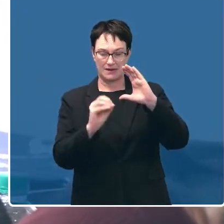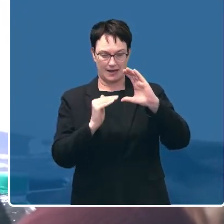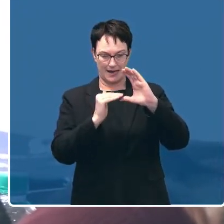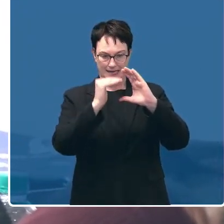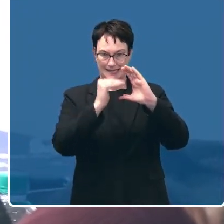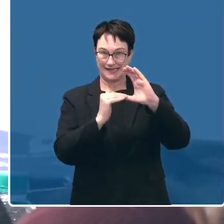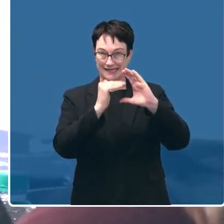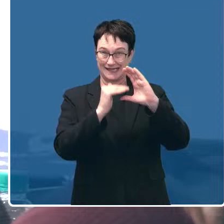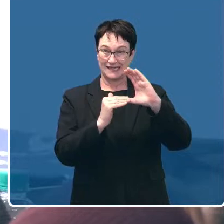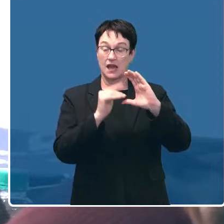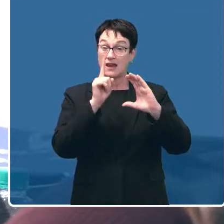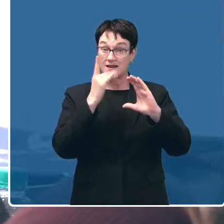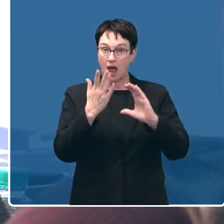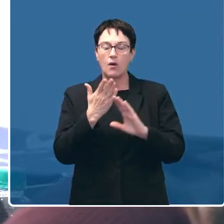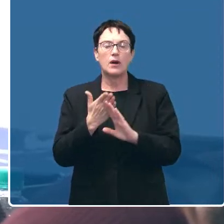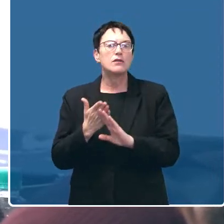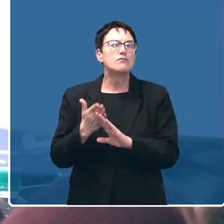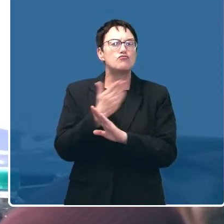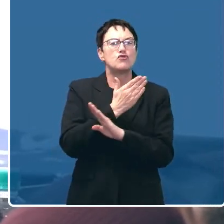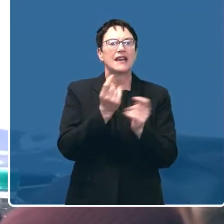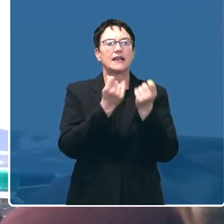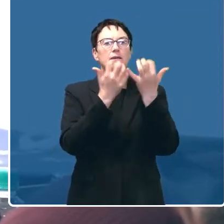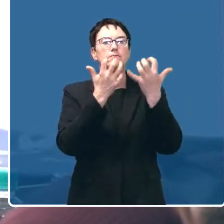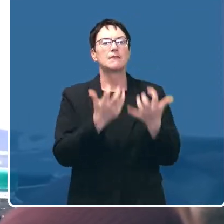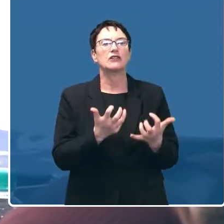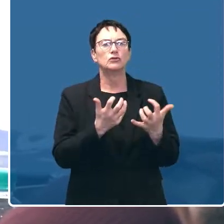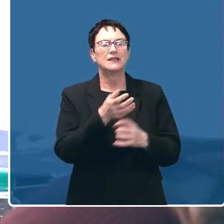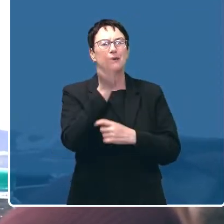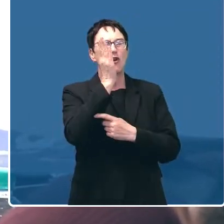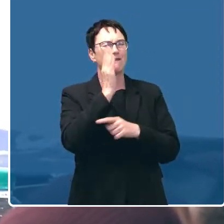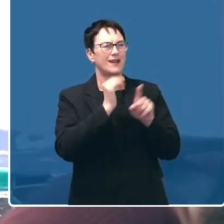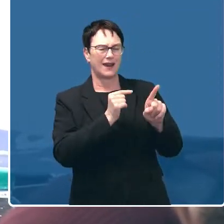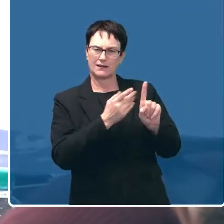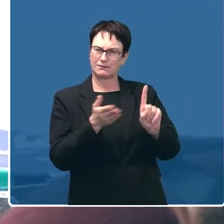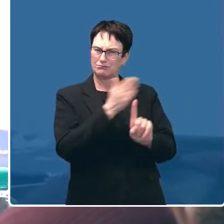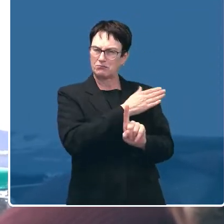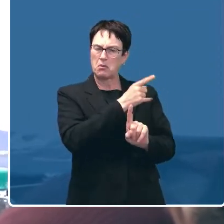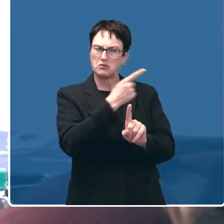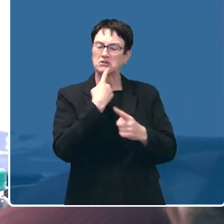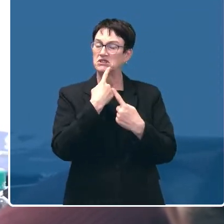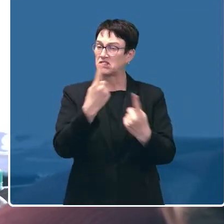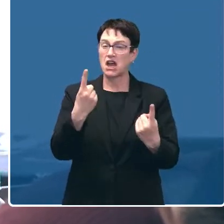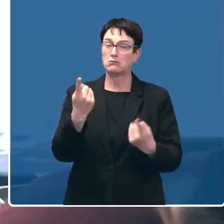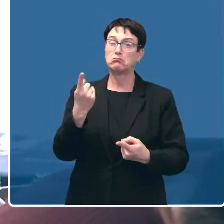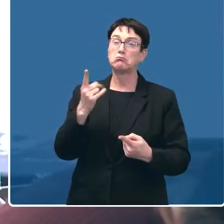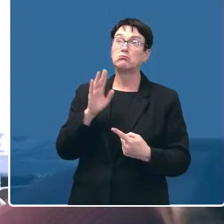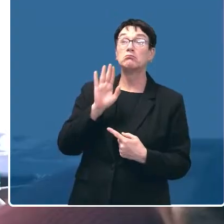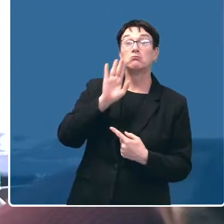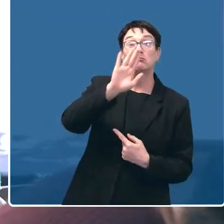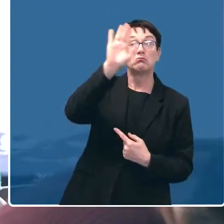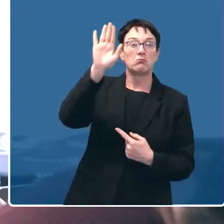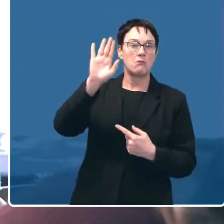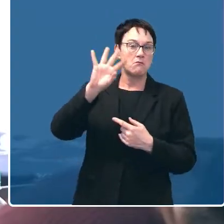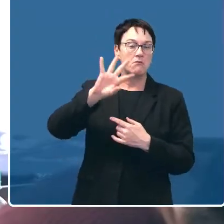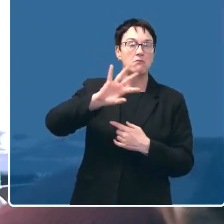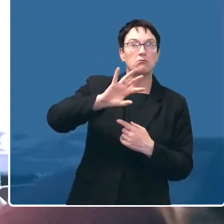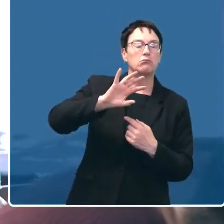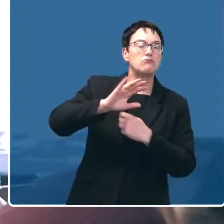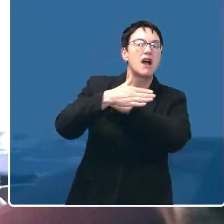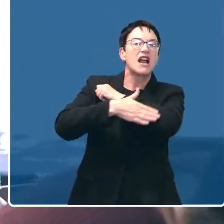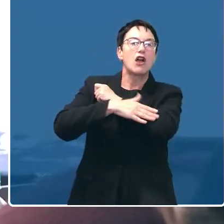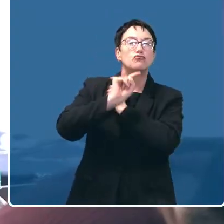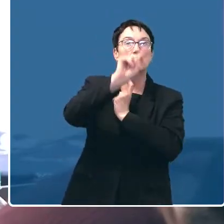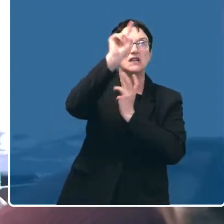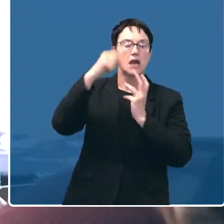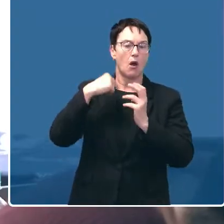at the pre-budget briefing, she referenced alignment with our trading partners. So I'm wondering which international